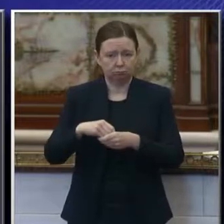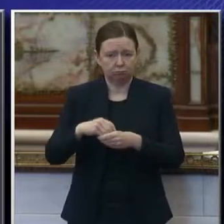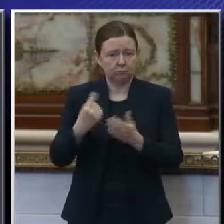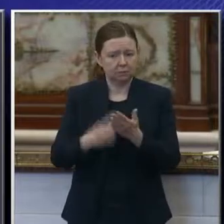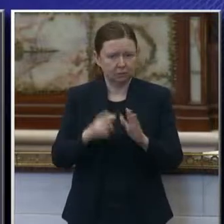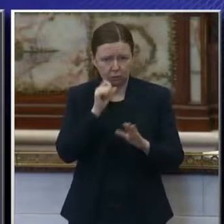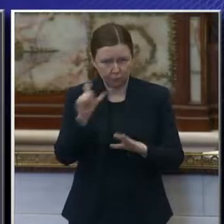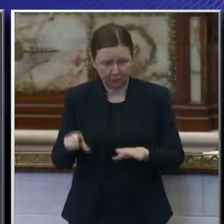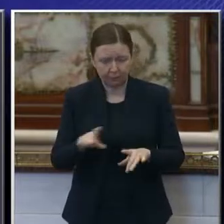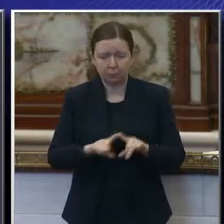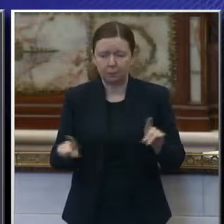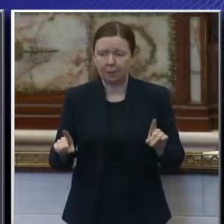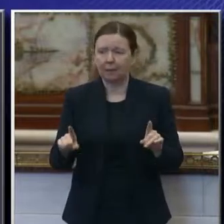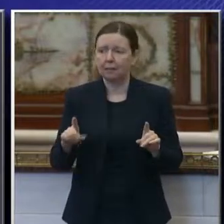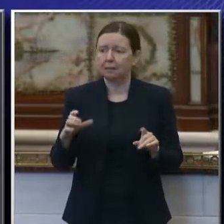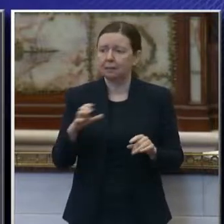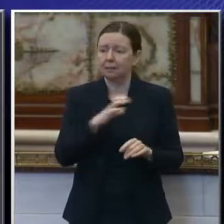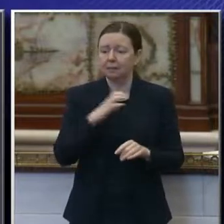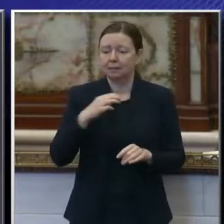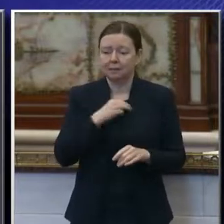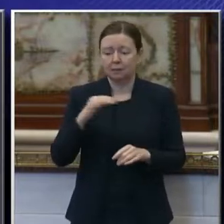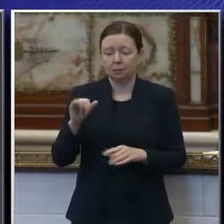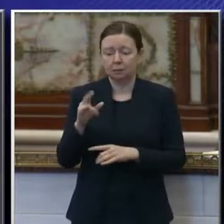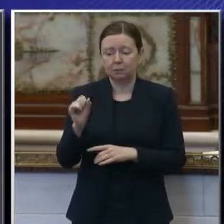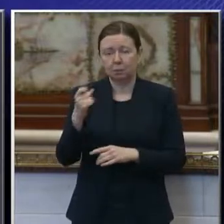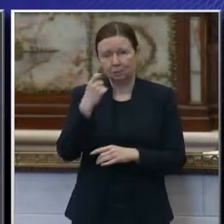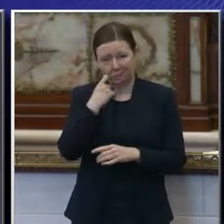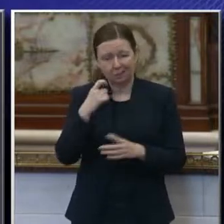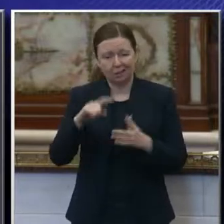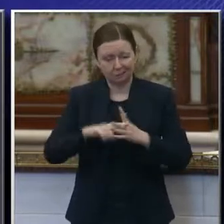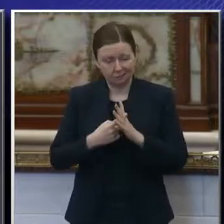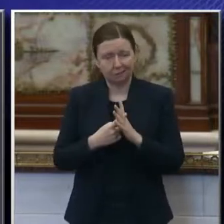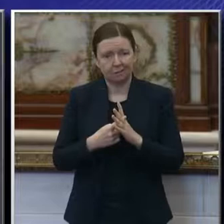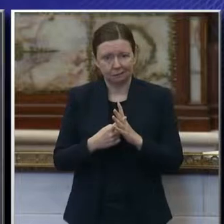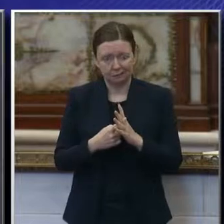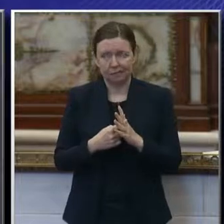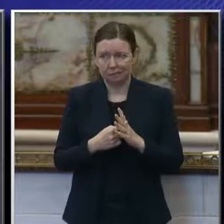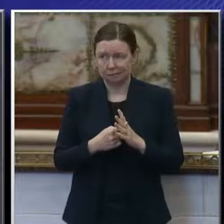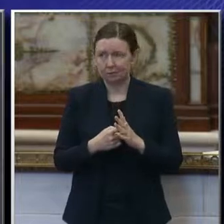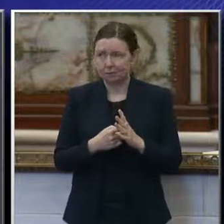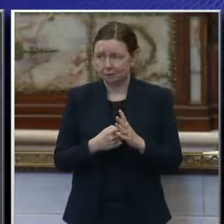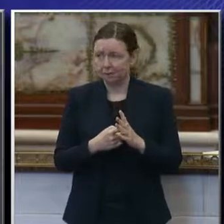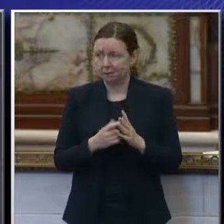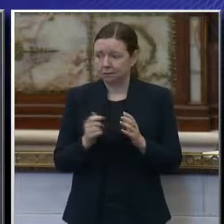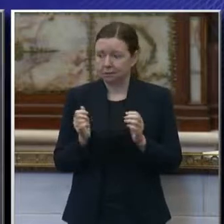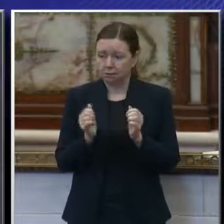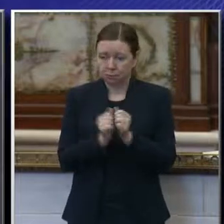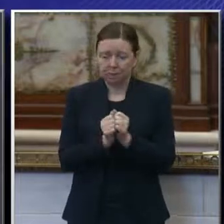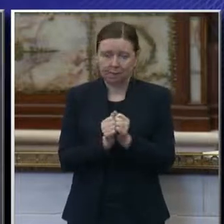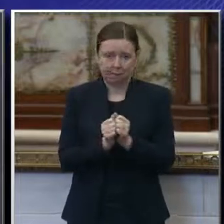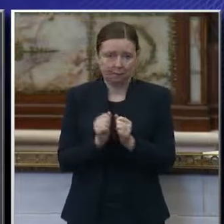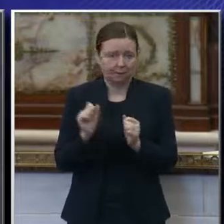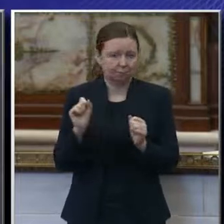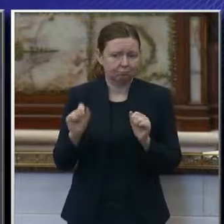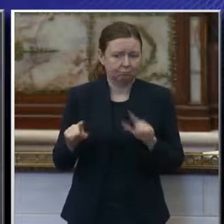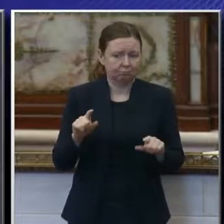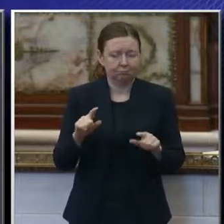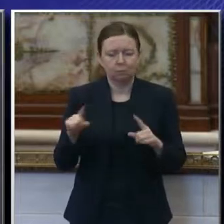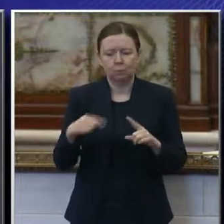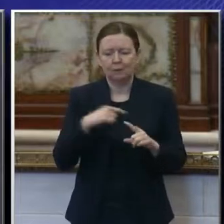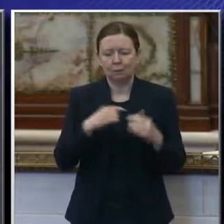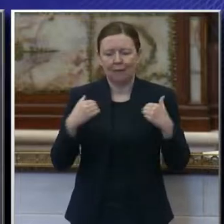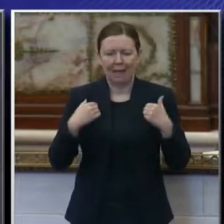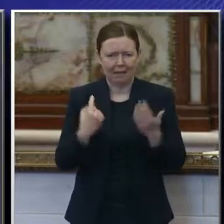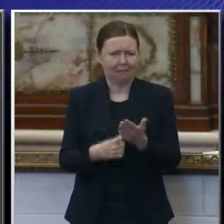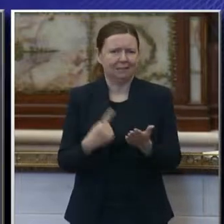but, you know, Councilman Jones had just started off, you know, in the line of, you know, when do we have